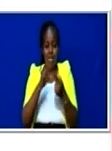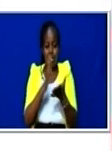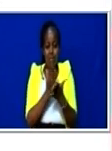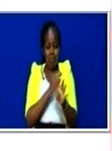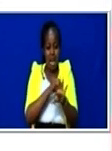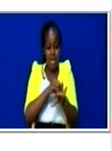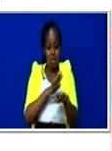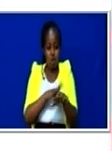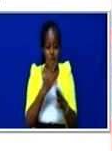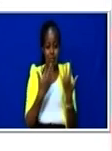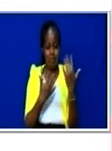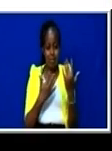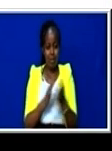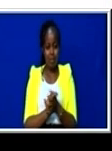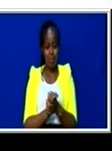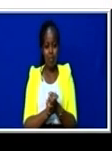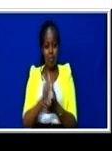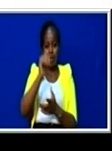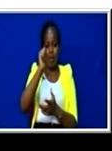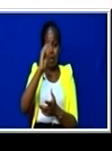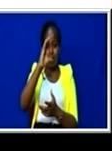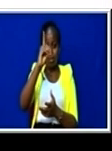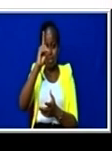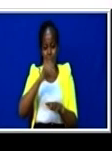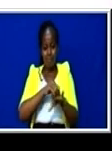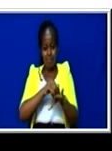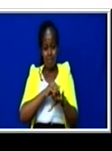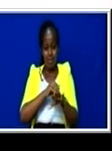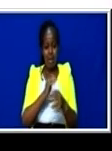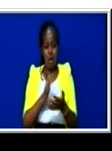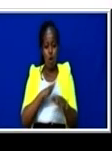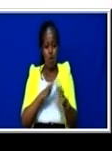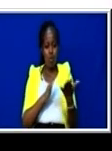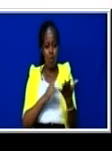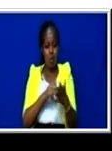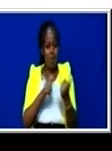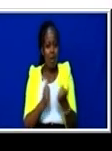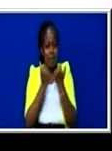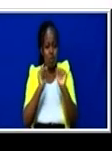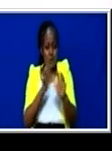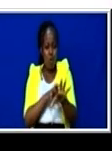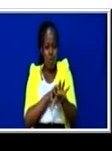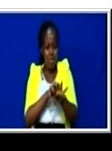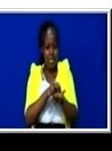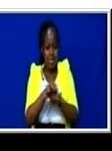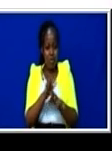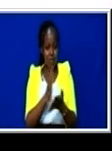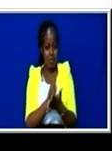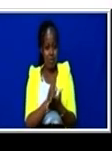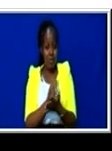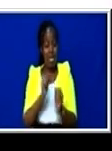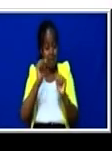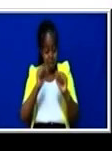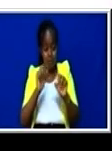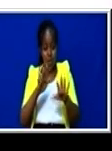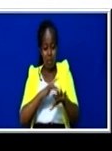your palm. Acid. No, I've never. Want my palm corrode? It will burn